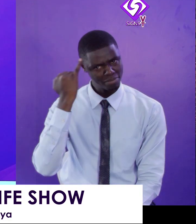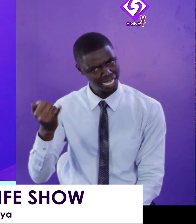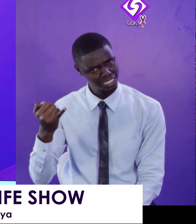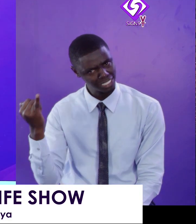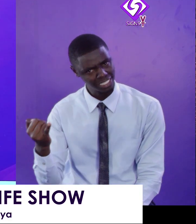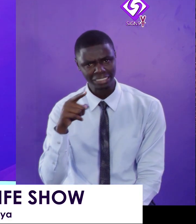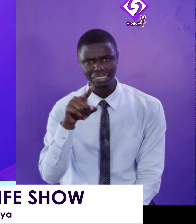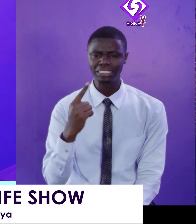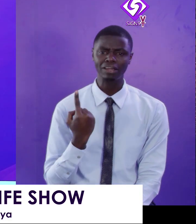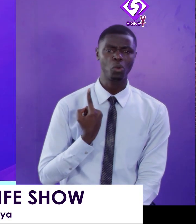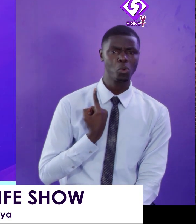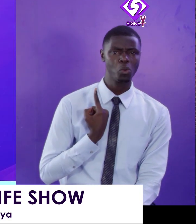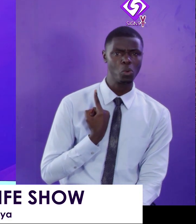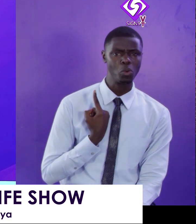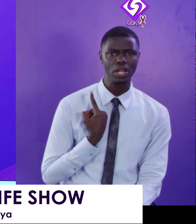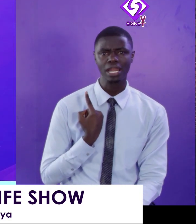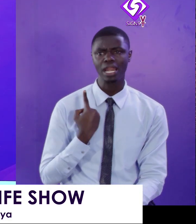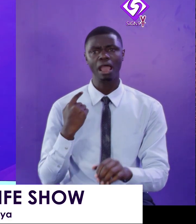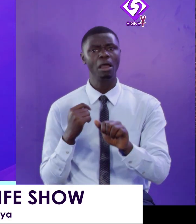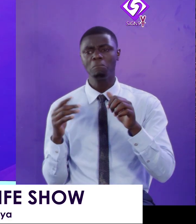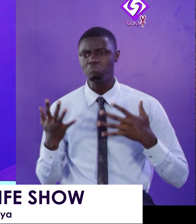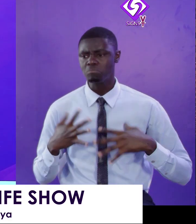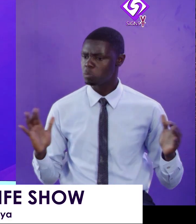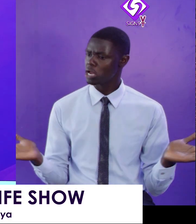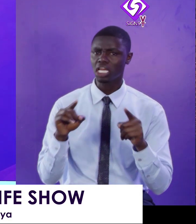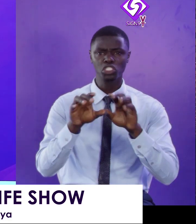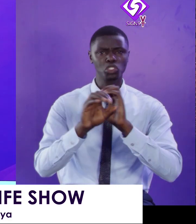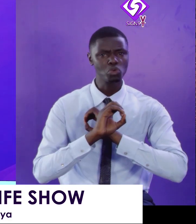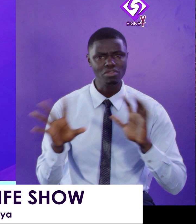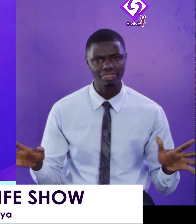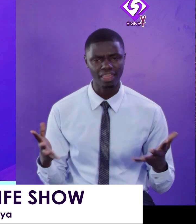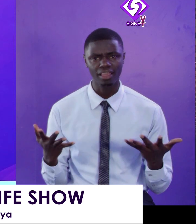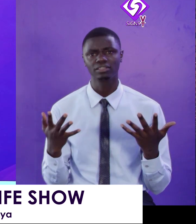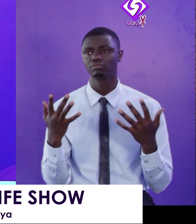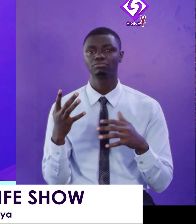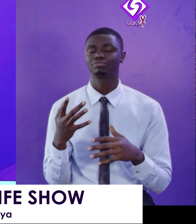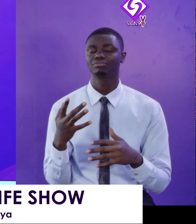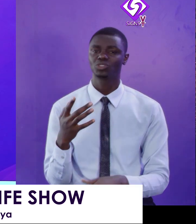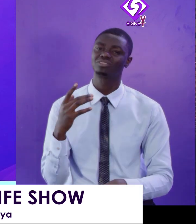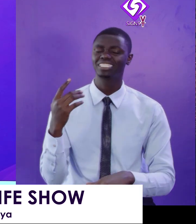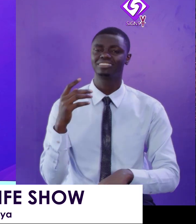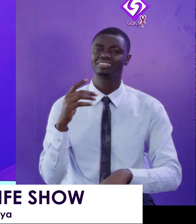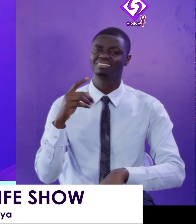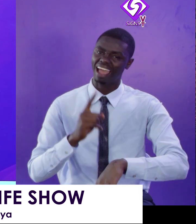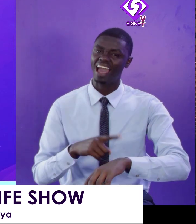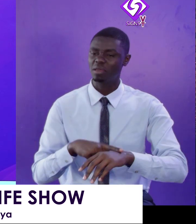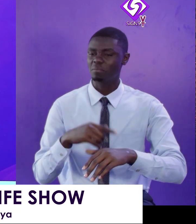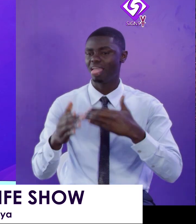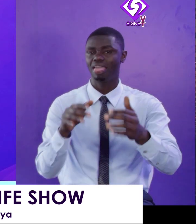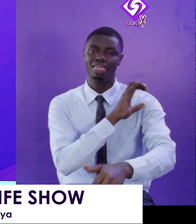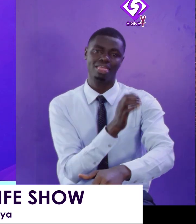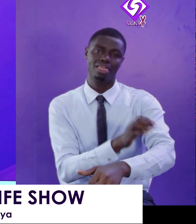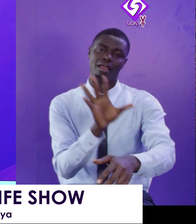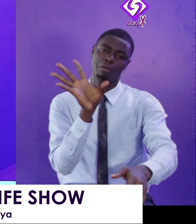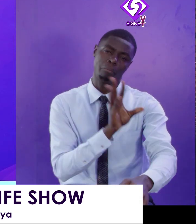are alone and no one is encouraging you. It's just a matter of time and all the energy is gone. But Treasures of